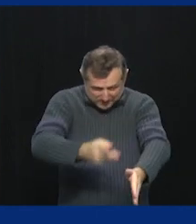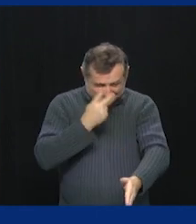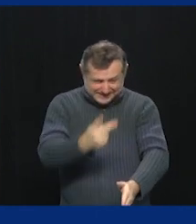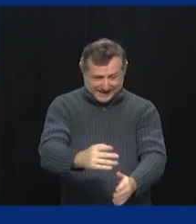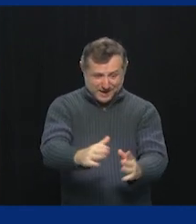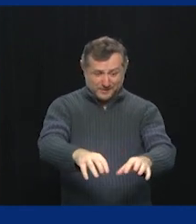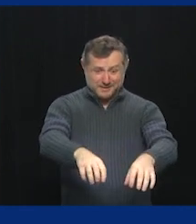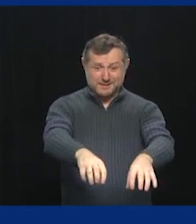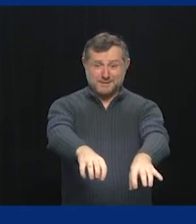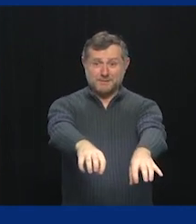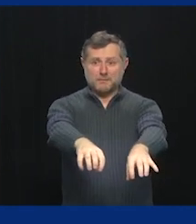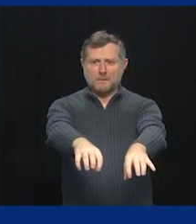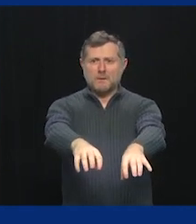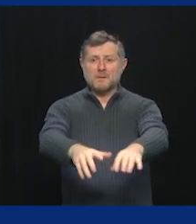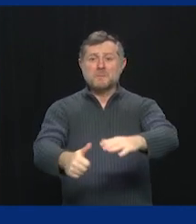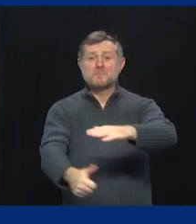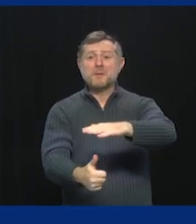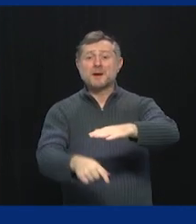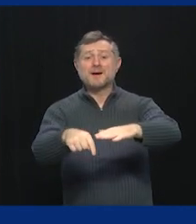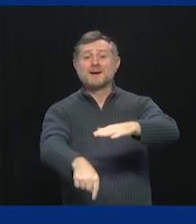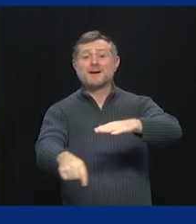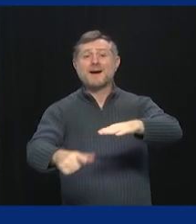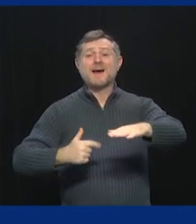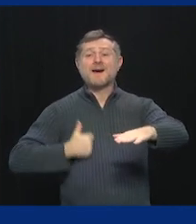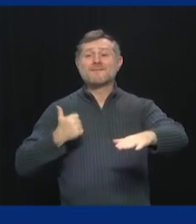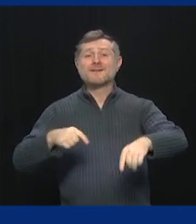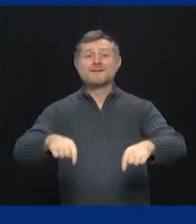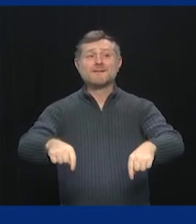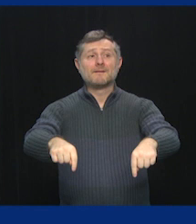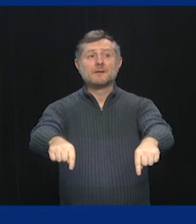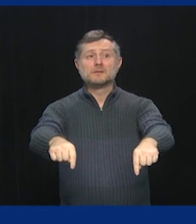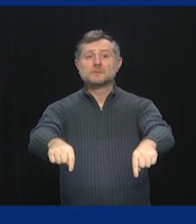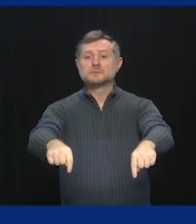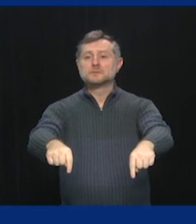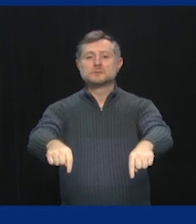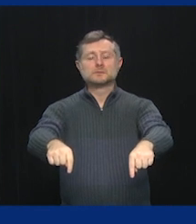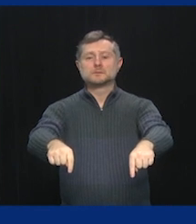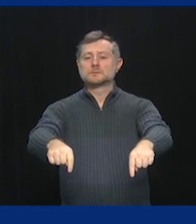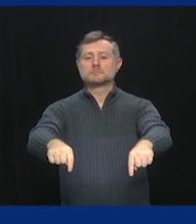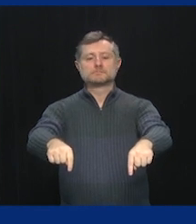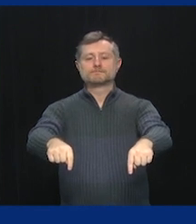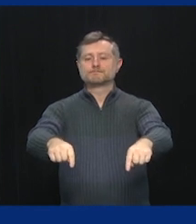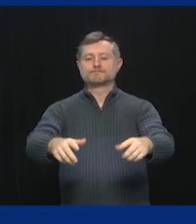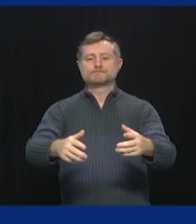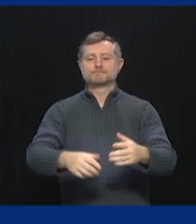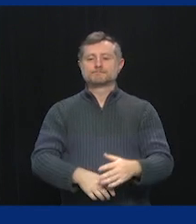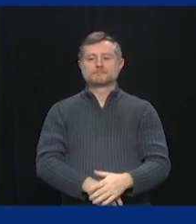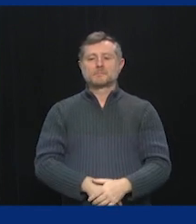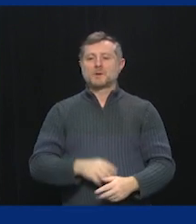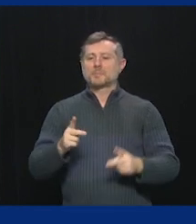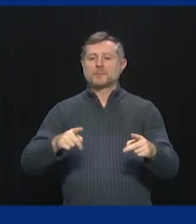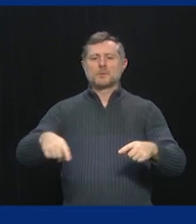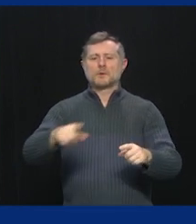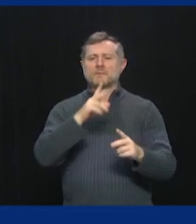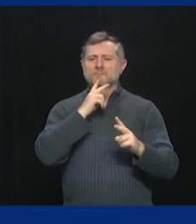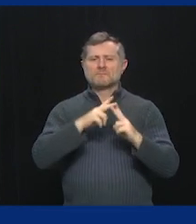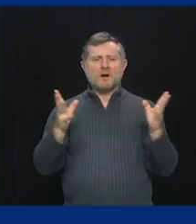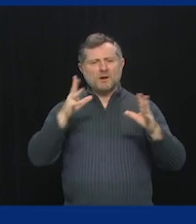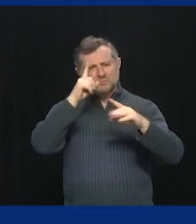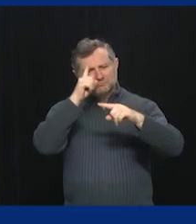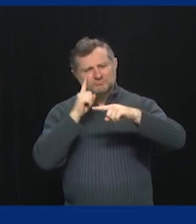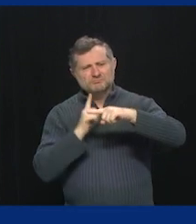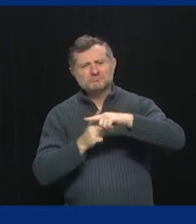ground level basement homes. And the people who came out in the streets, my God, they were so optimistic and upbeat, but some of them were just